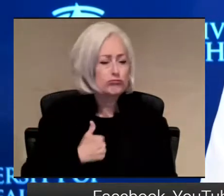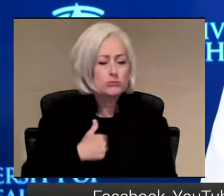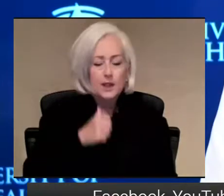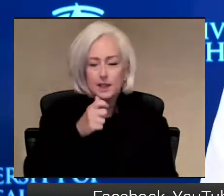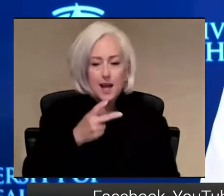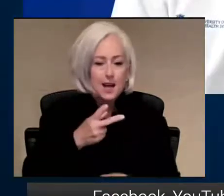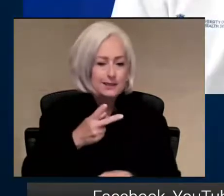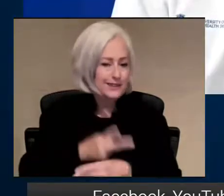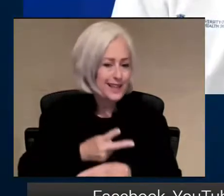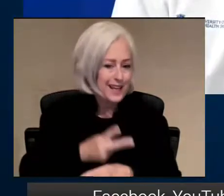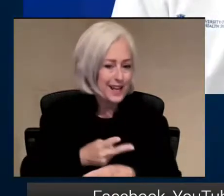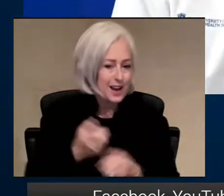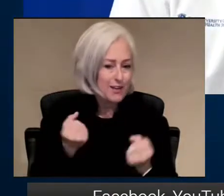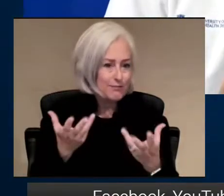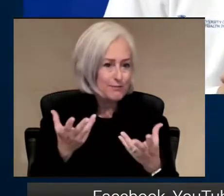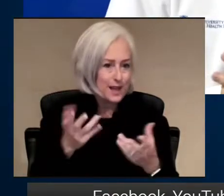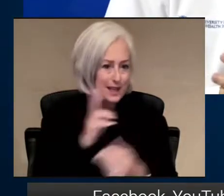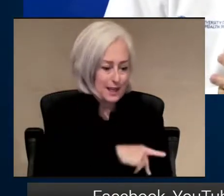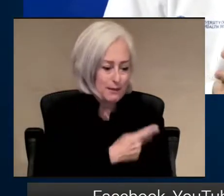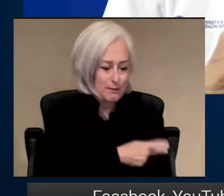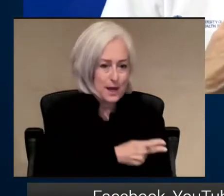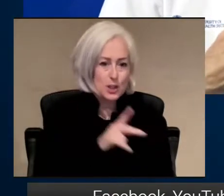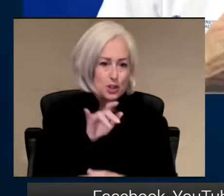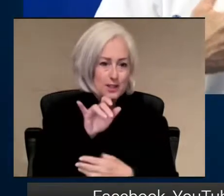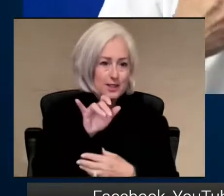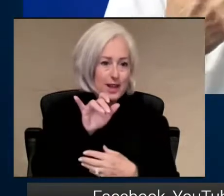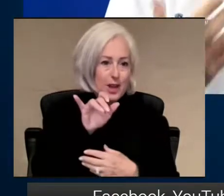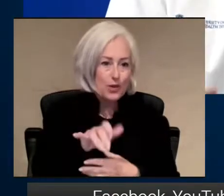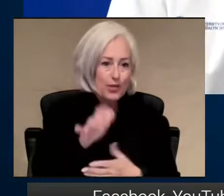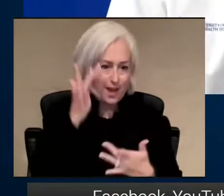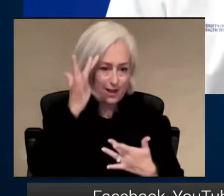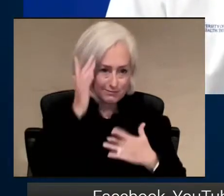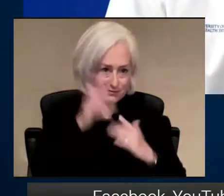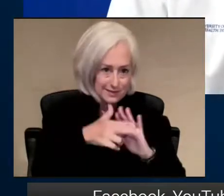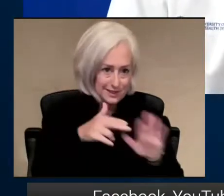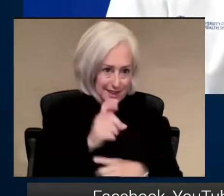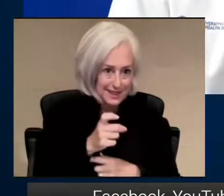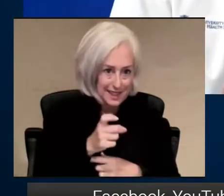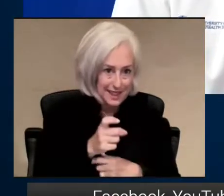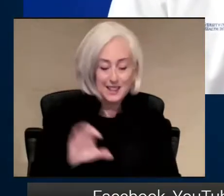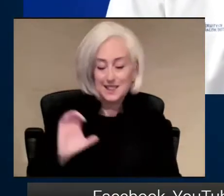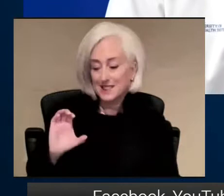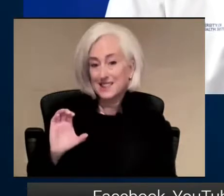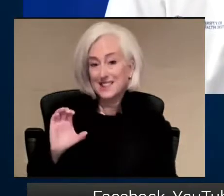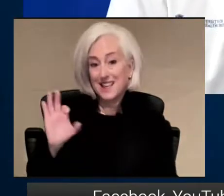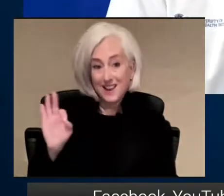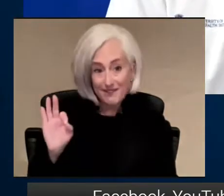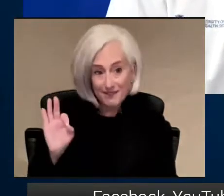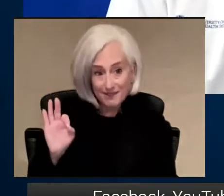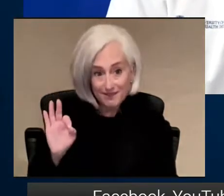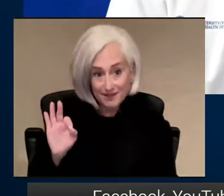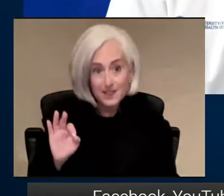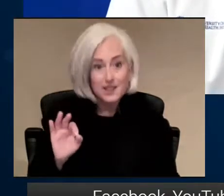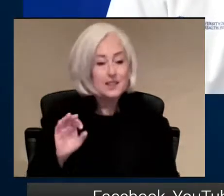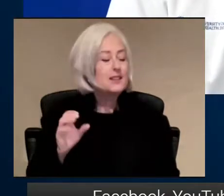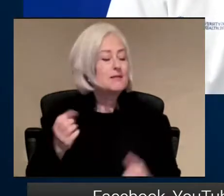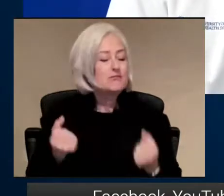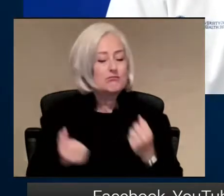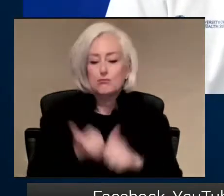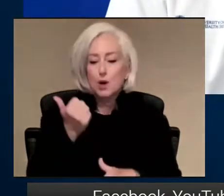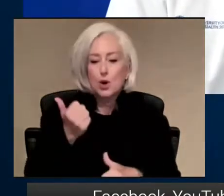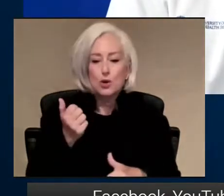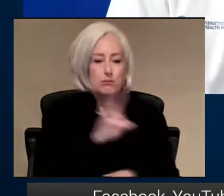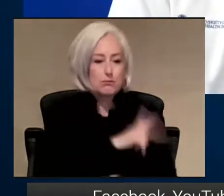I take it that this is not uncommon in your practice. CF practice, most of my patients didn't live to be 67 or 62. That's changing now.